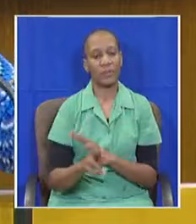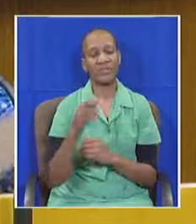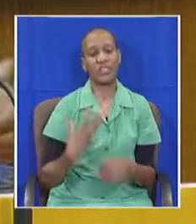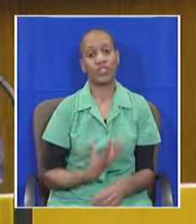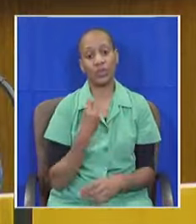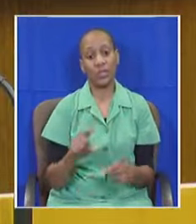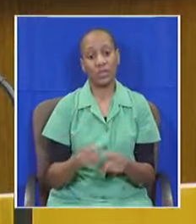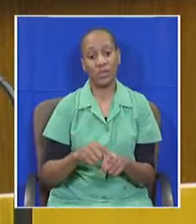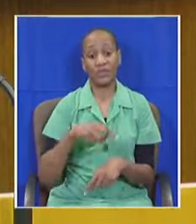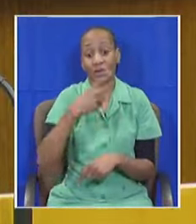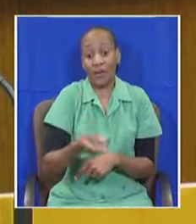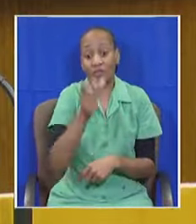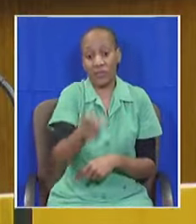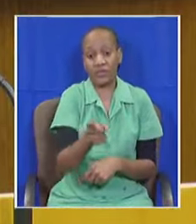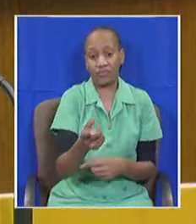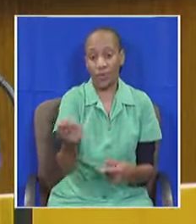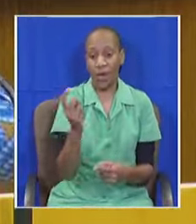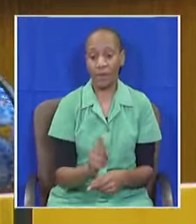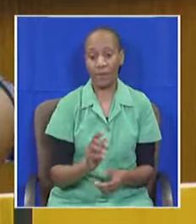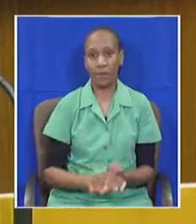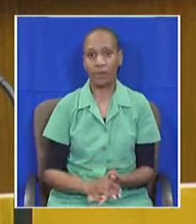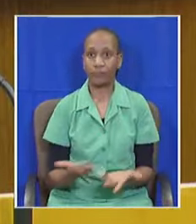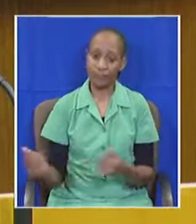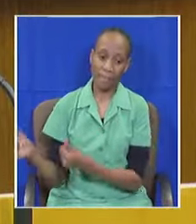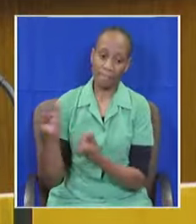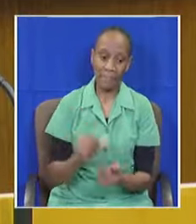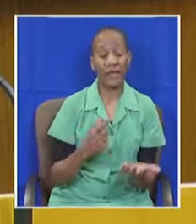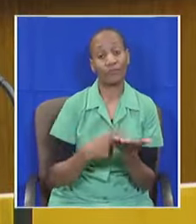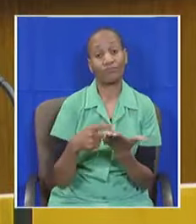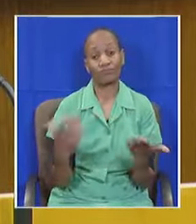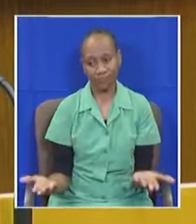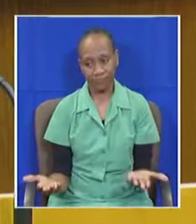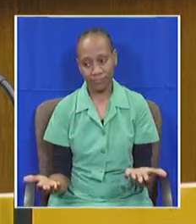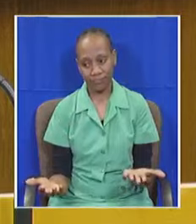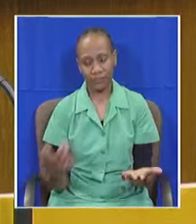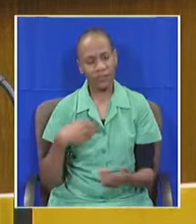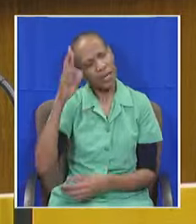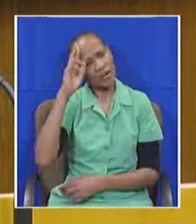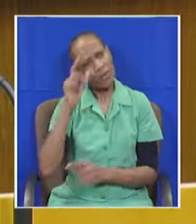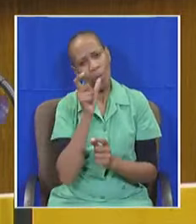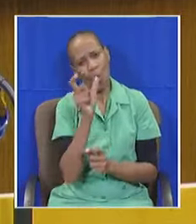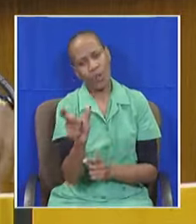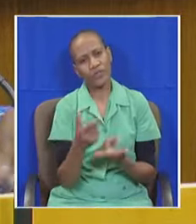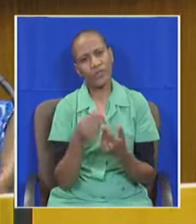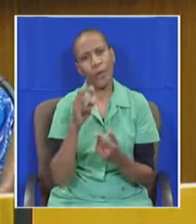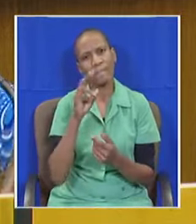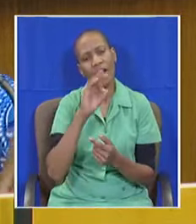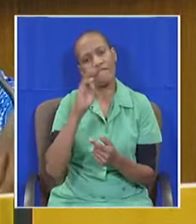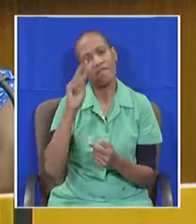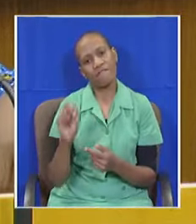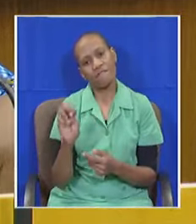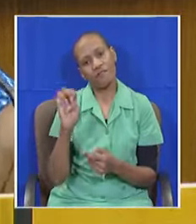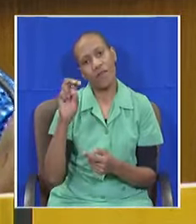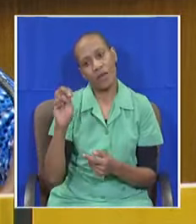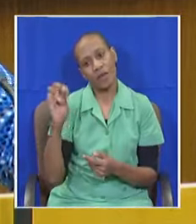speaker. So allow me to bring us back to this debate. And I'm reminded of the words Franz Fanon when he argues that